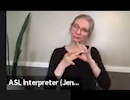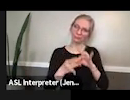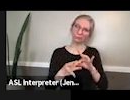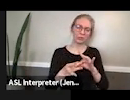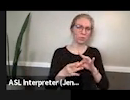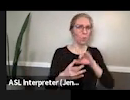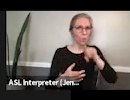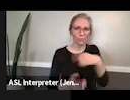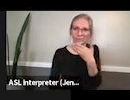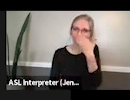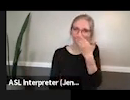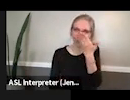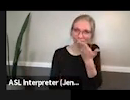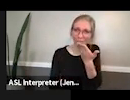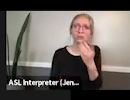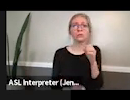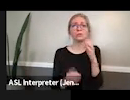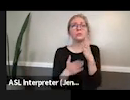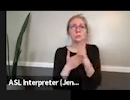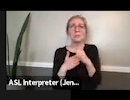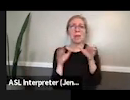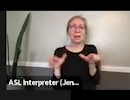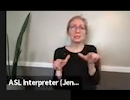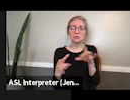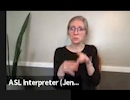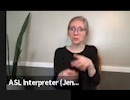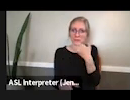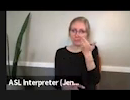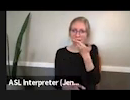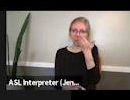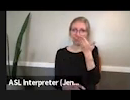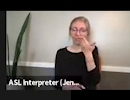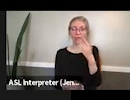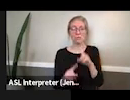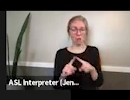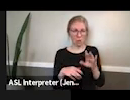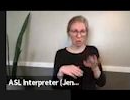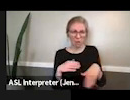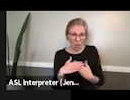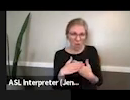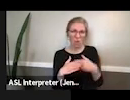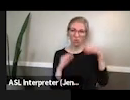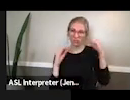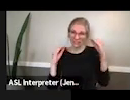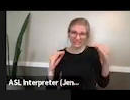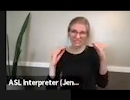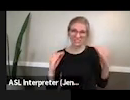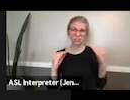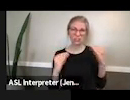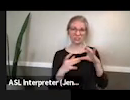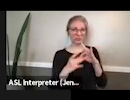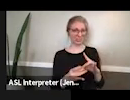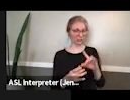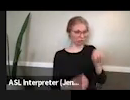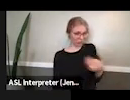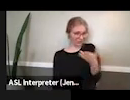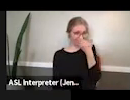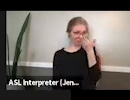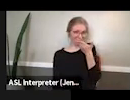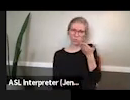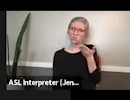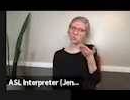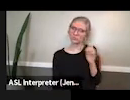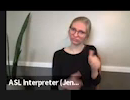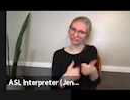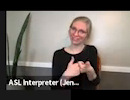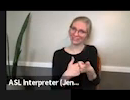You can have different activities with smell, but boy, to do all the teaching you need to do with just smell, that's a tough challenge,